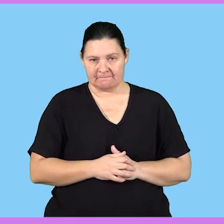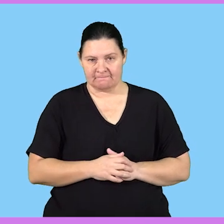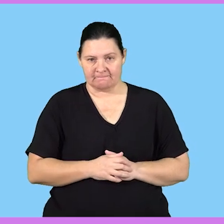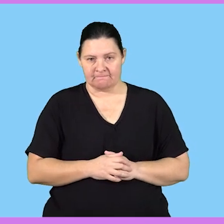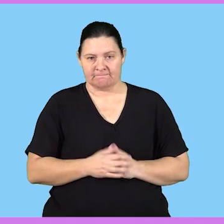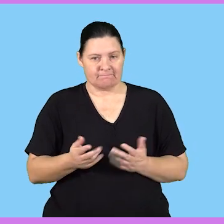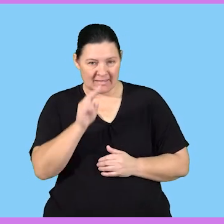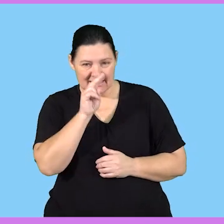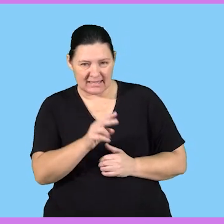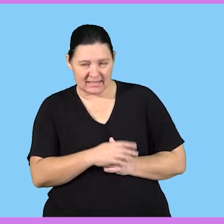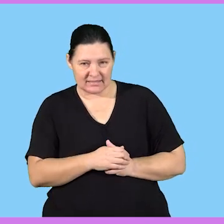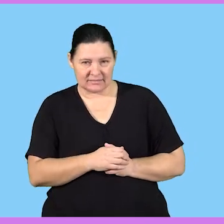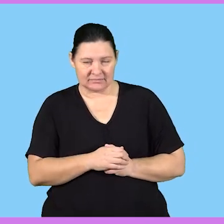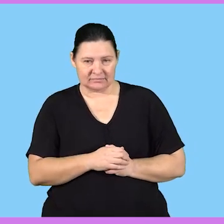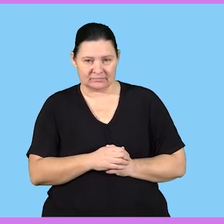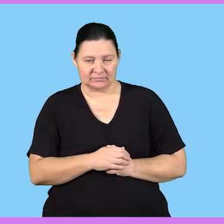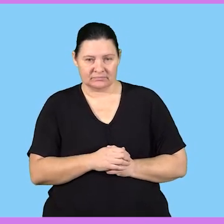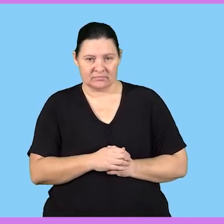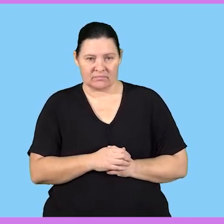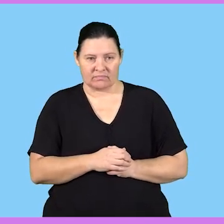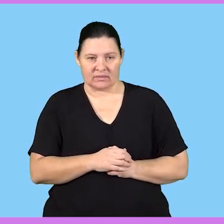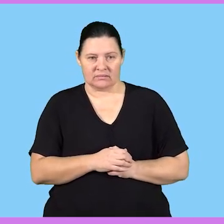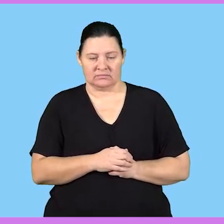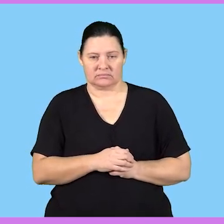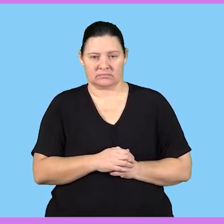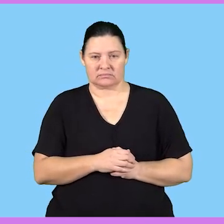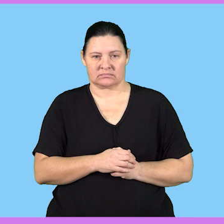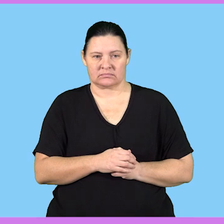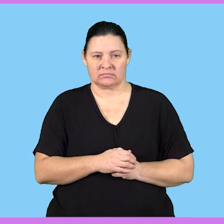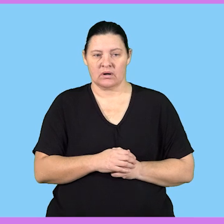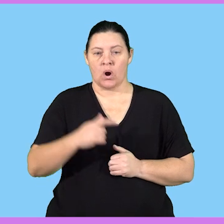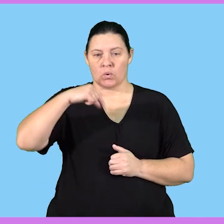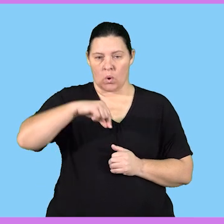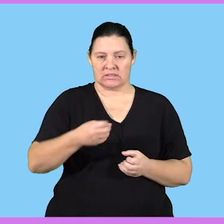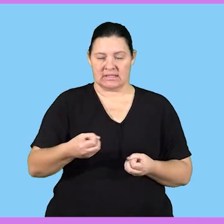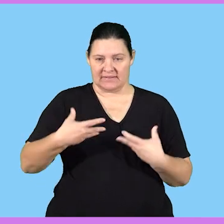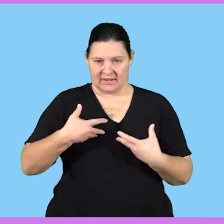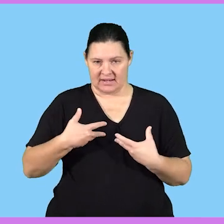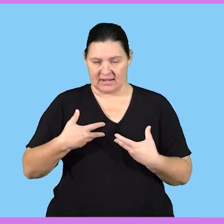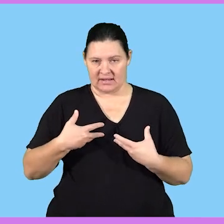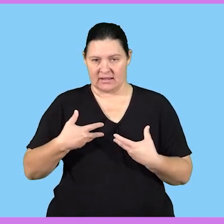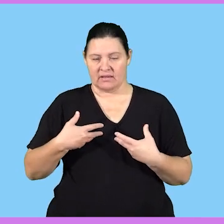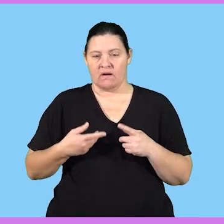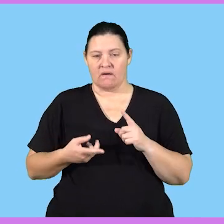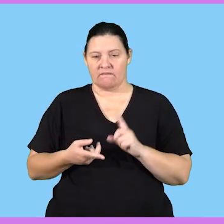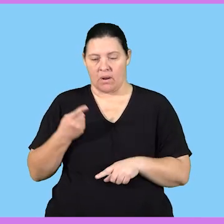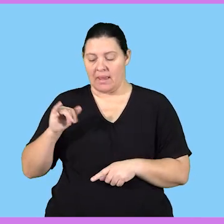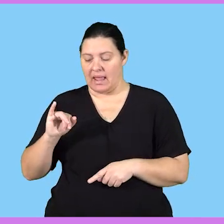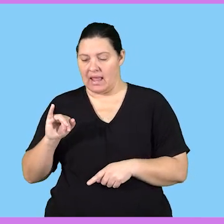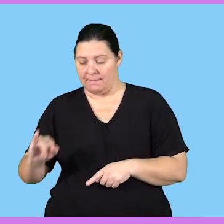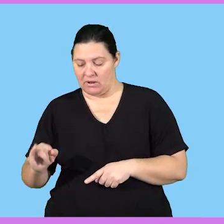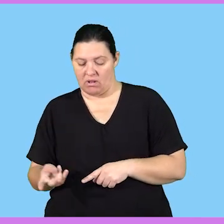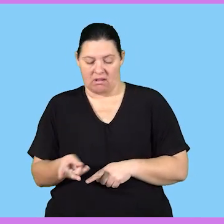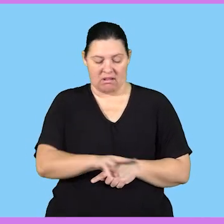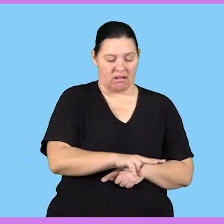66.25 liters. All right, so can you see? In this case, the quarts was given to us. We converted